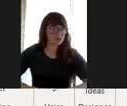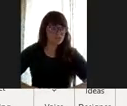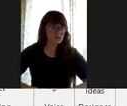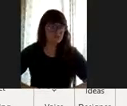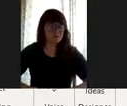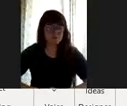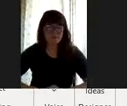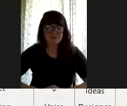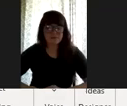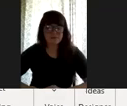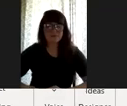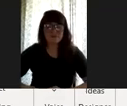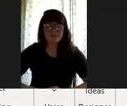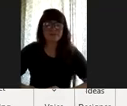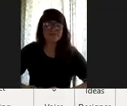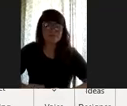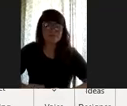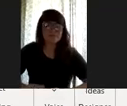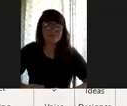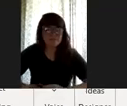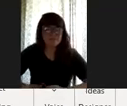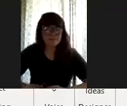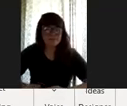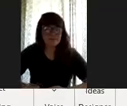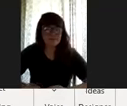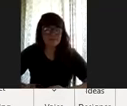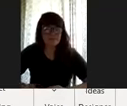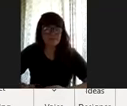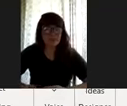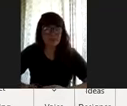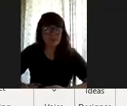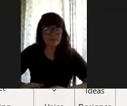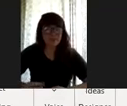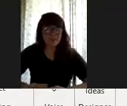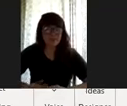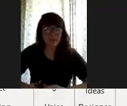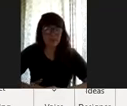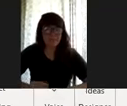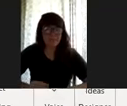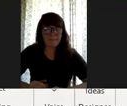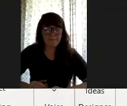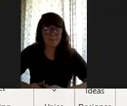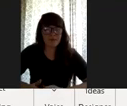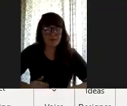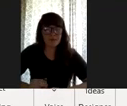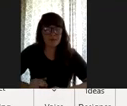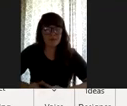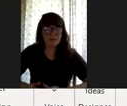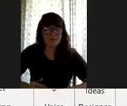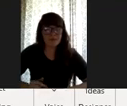her clothes. Okay. This is the last slide. Okay. So if this is